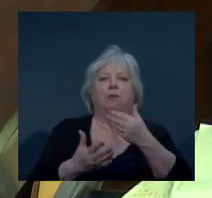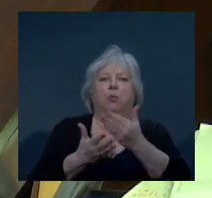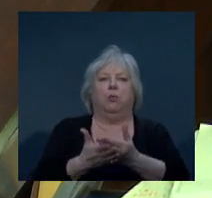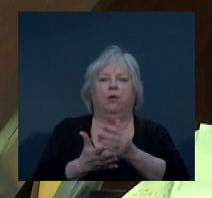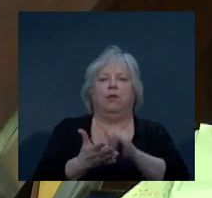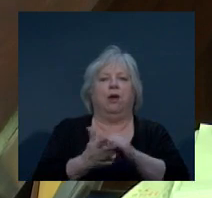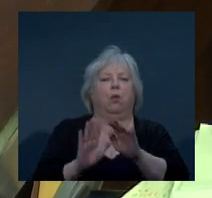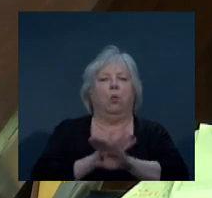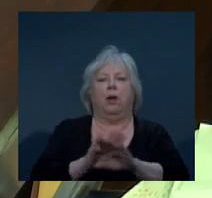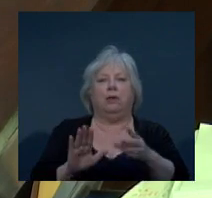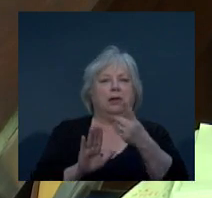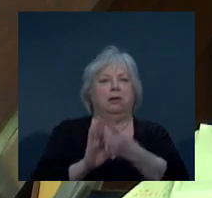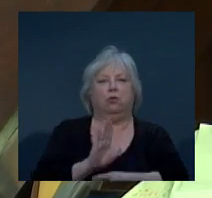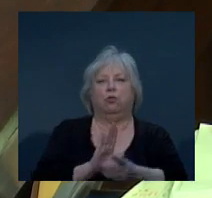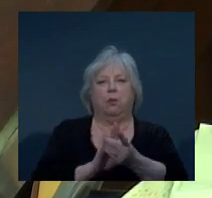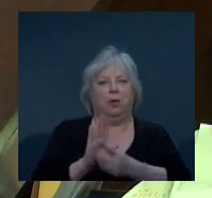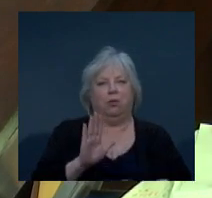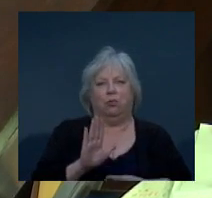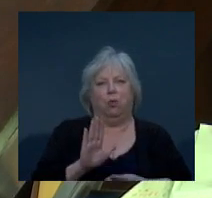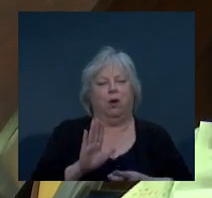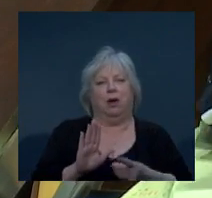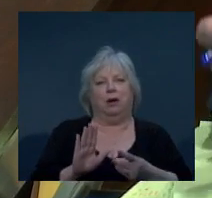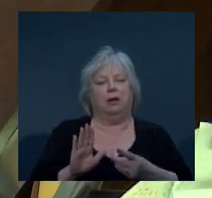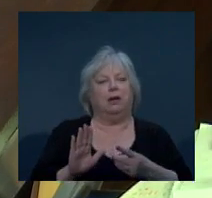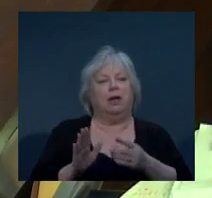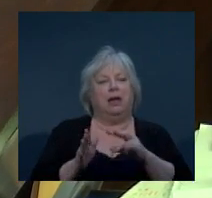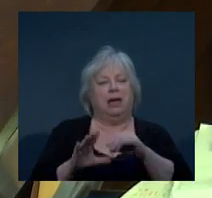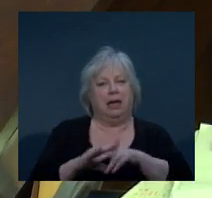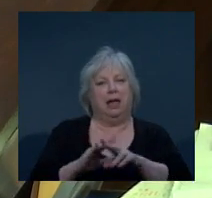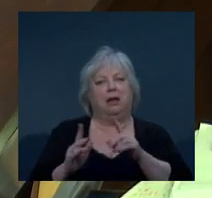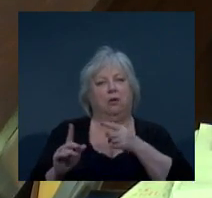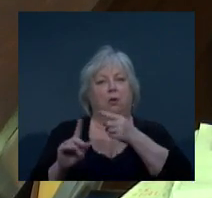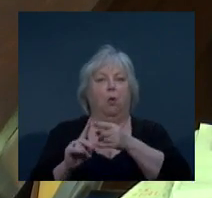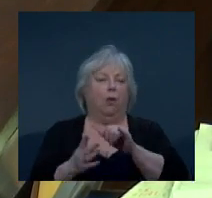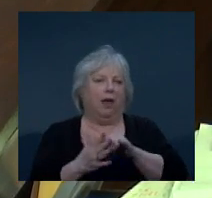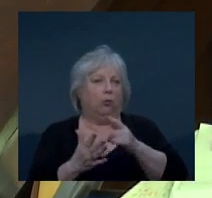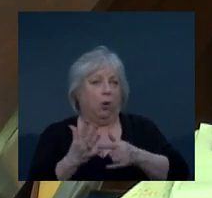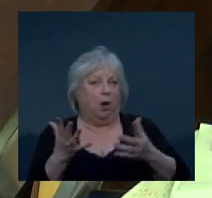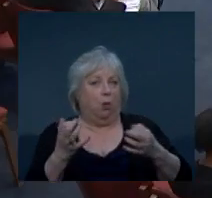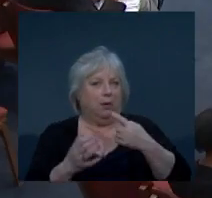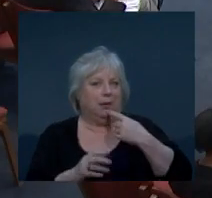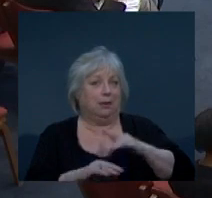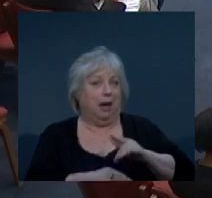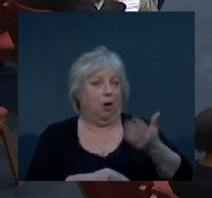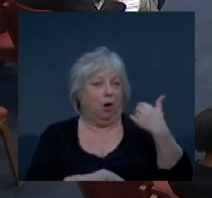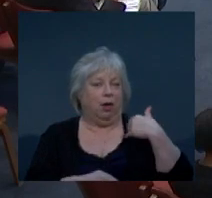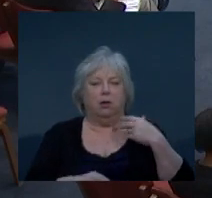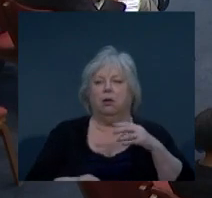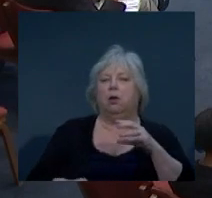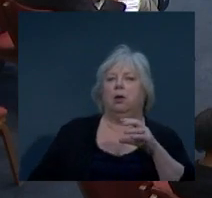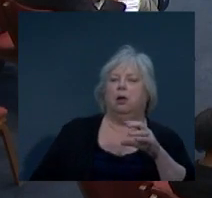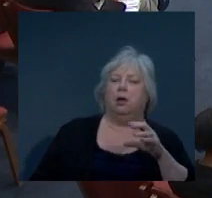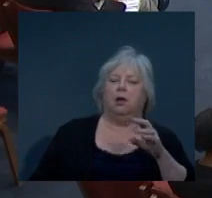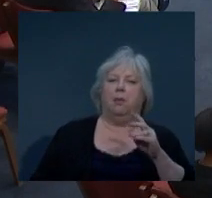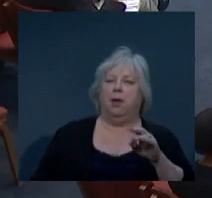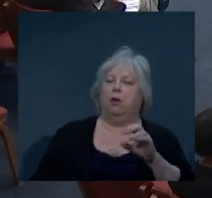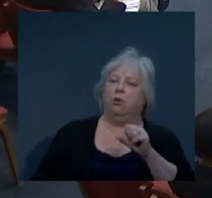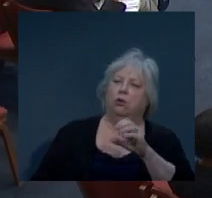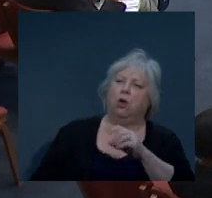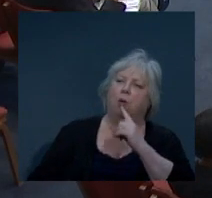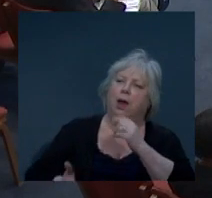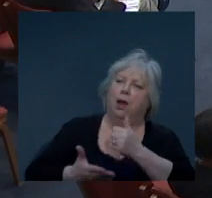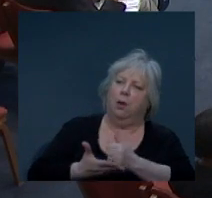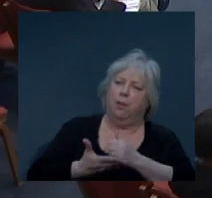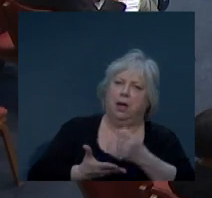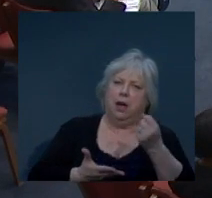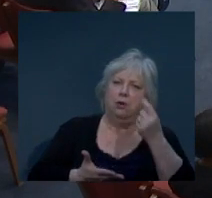wasn't discriminatory in its intent. That's what I was trying to say earlier. And so, Mr. Carpenter, just help